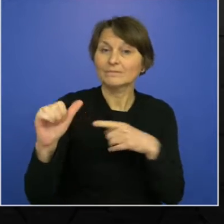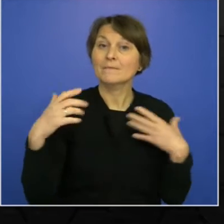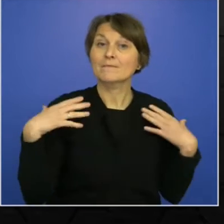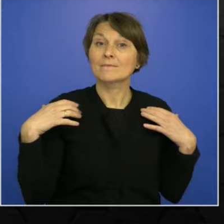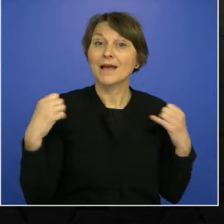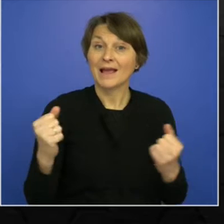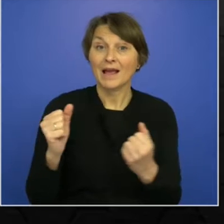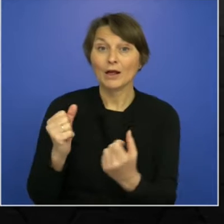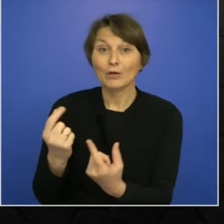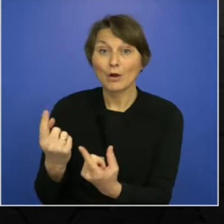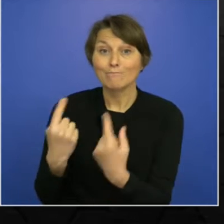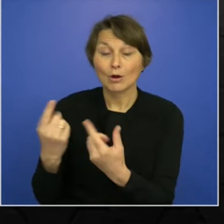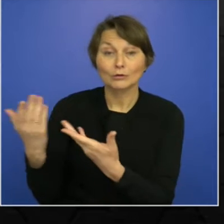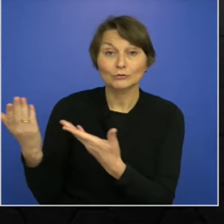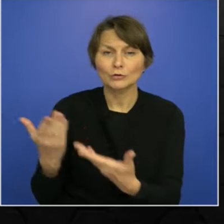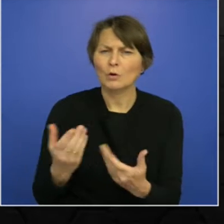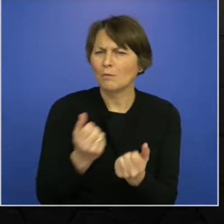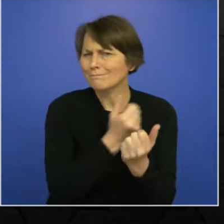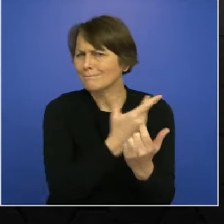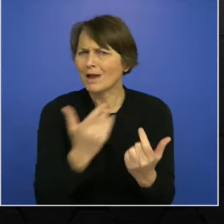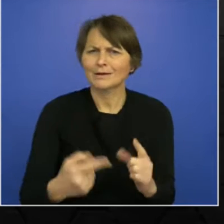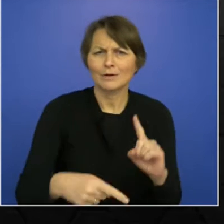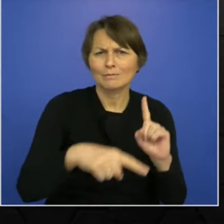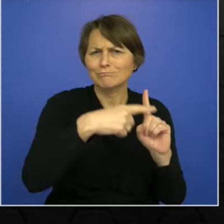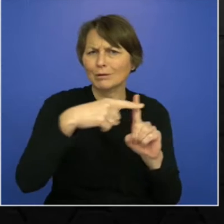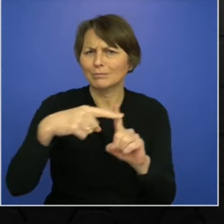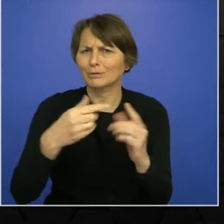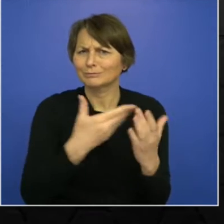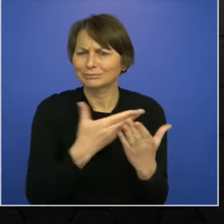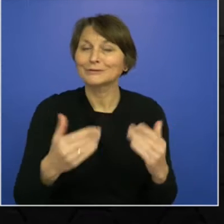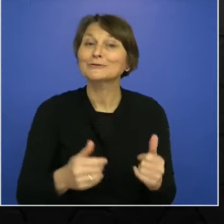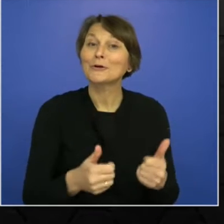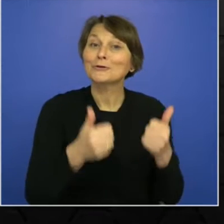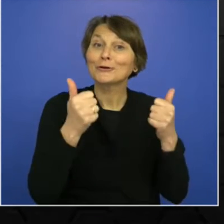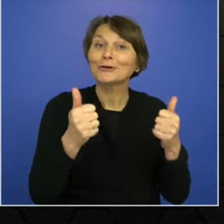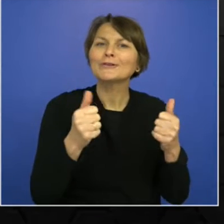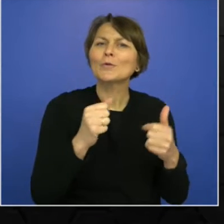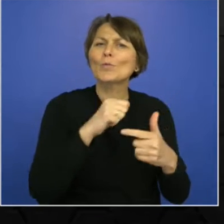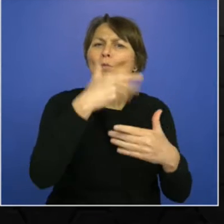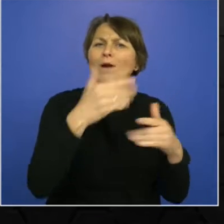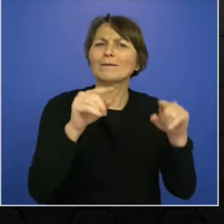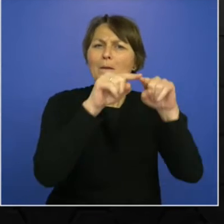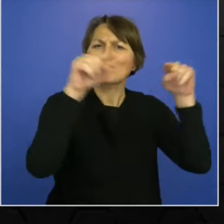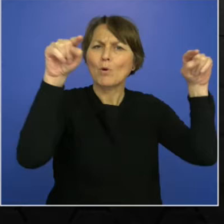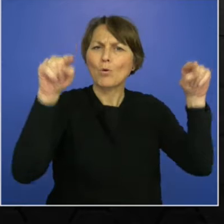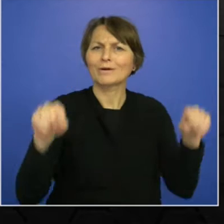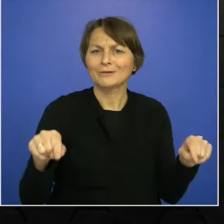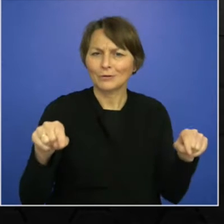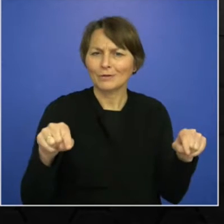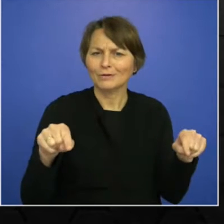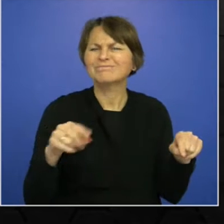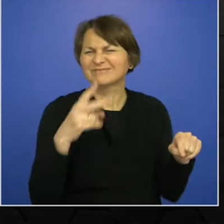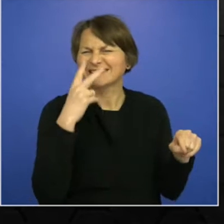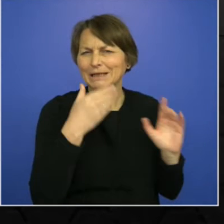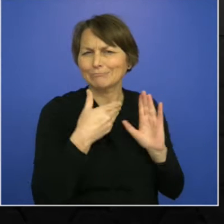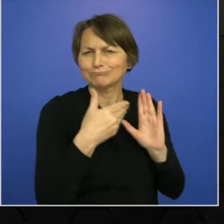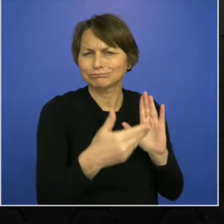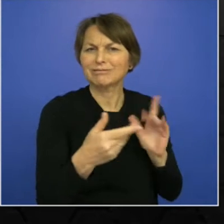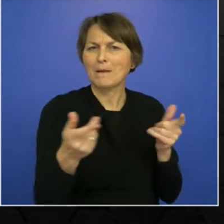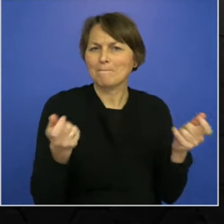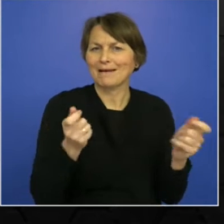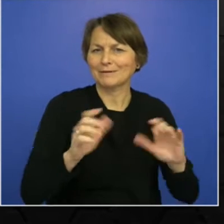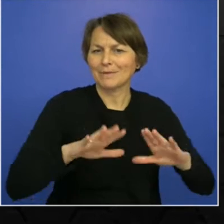that it offers an extensible management portal, which we will see a little bit later. And there are a lot of configuration options that are